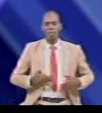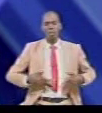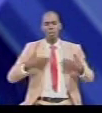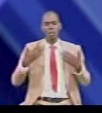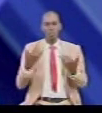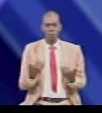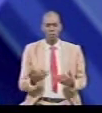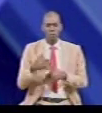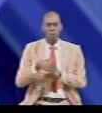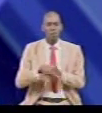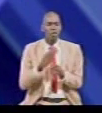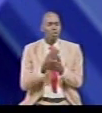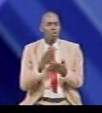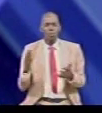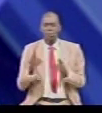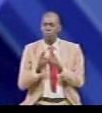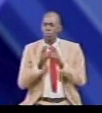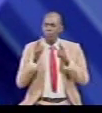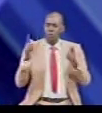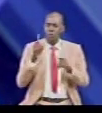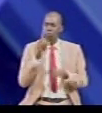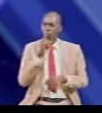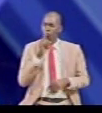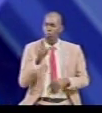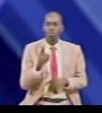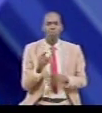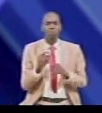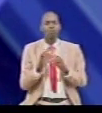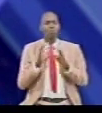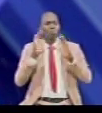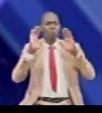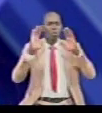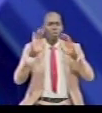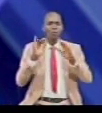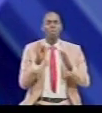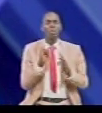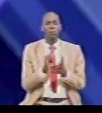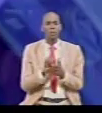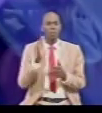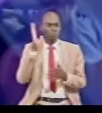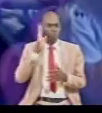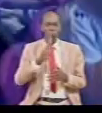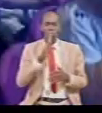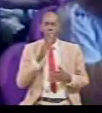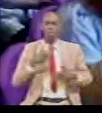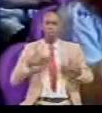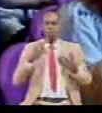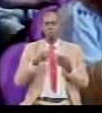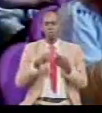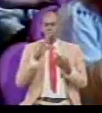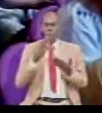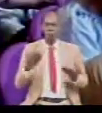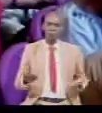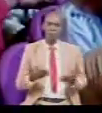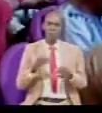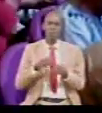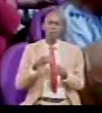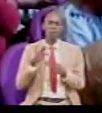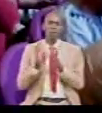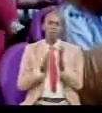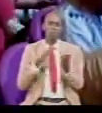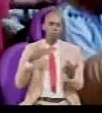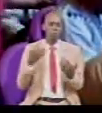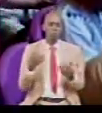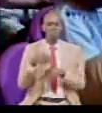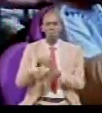something wonderful, something tangible, that people can know that today we attended the Bible study for a reason, for a purpose. The